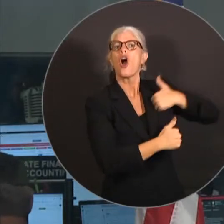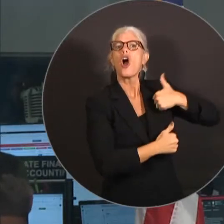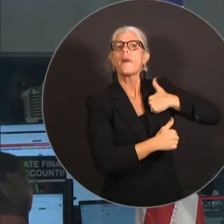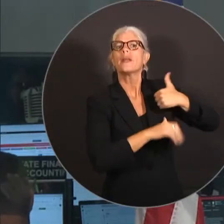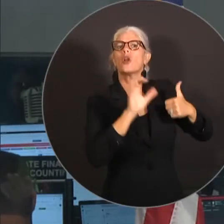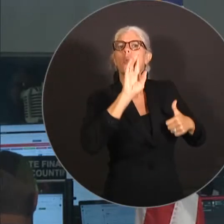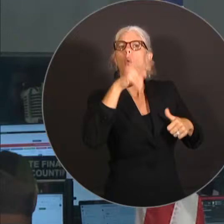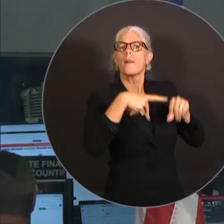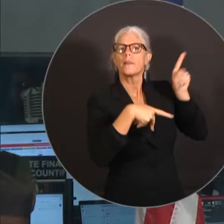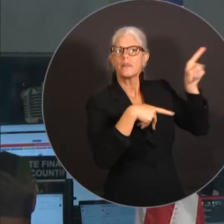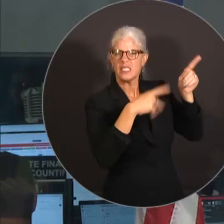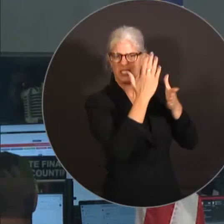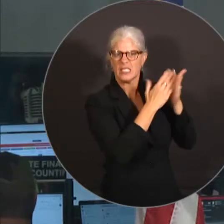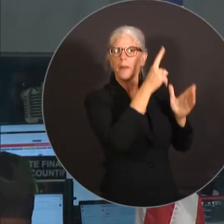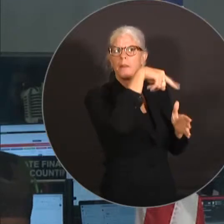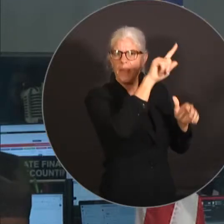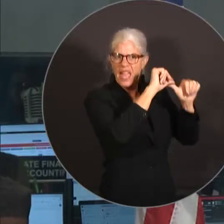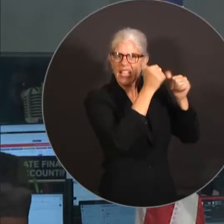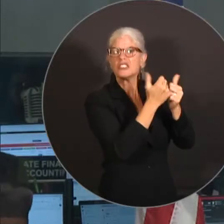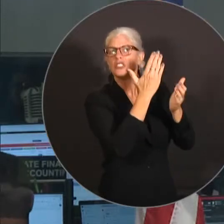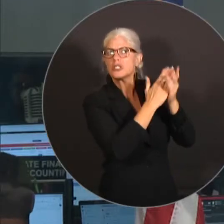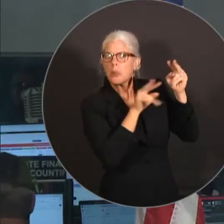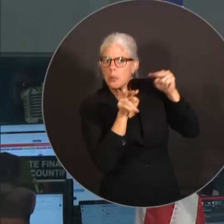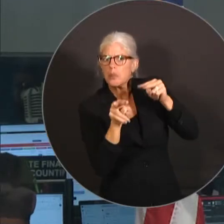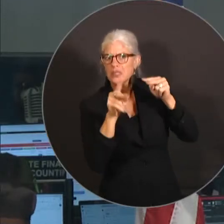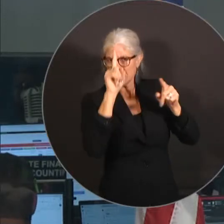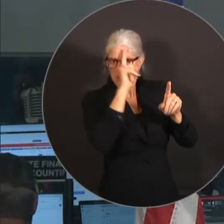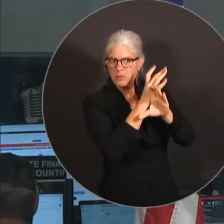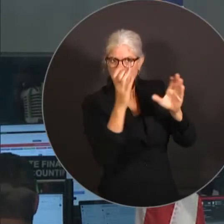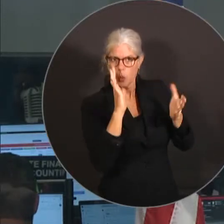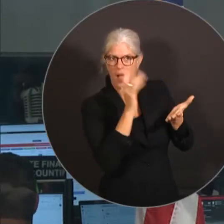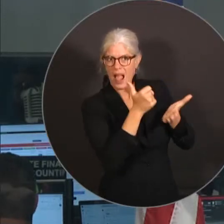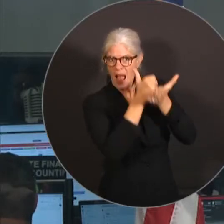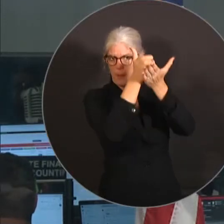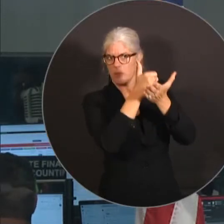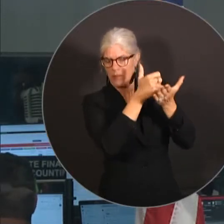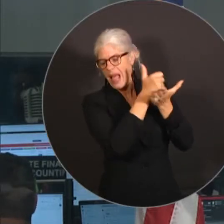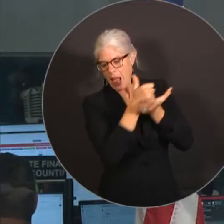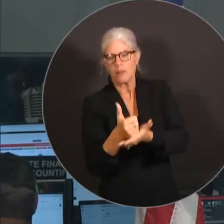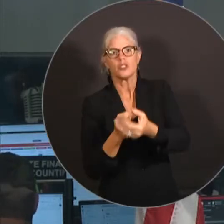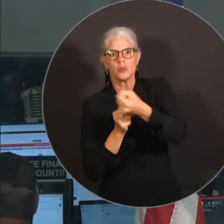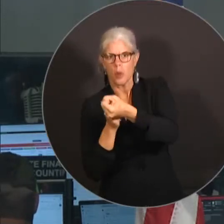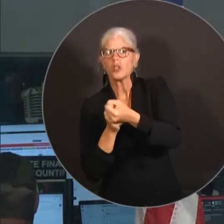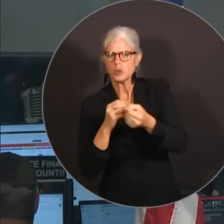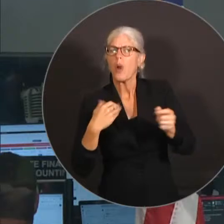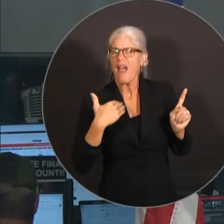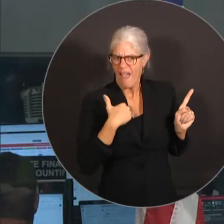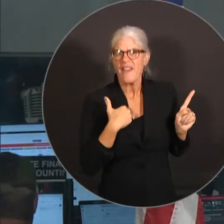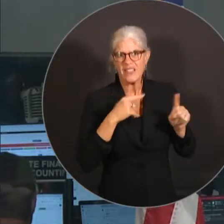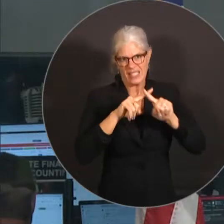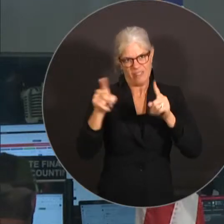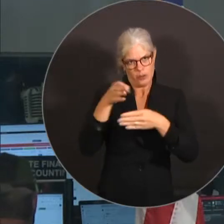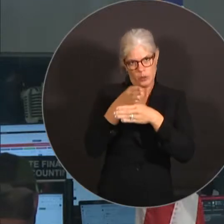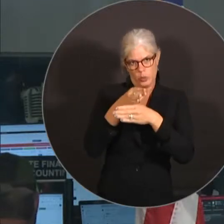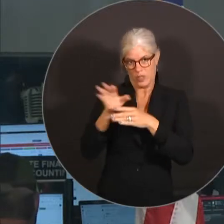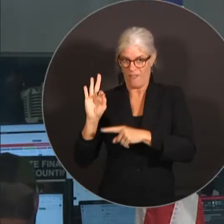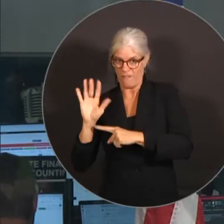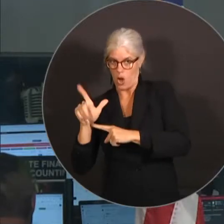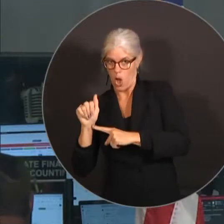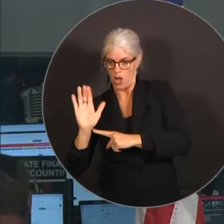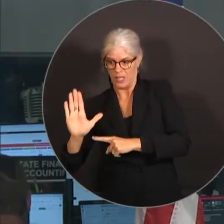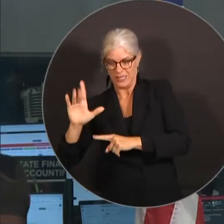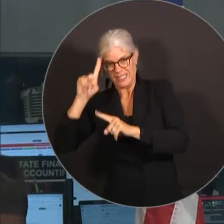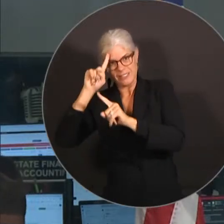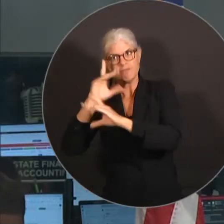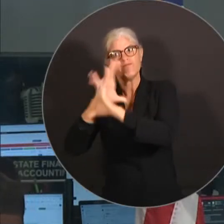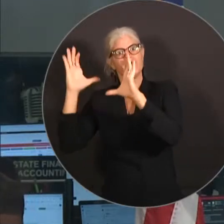agencies, some expectations about getting these ports back. And I think there's a difference between kind of Florida expectations, which is like